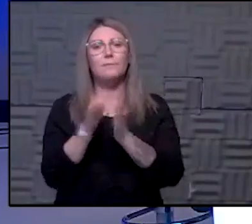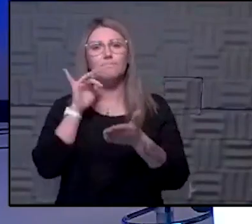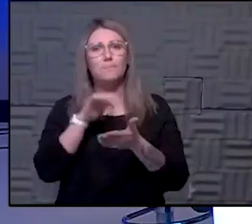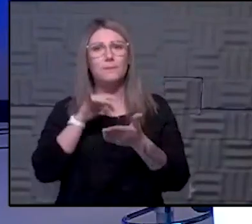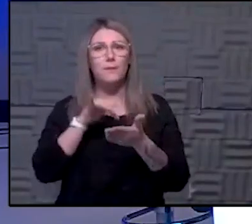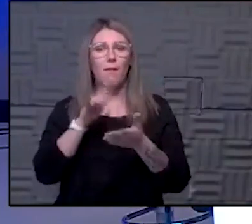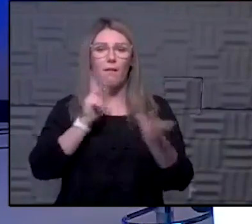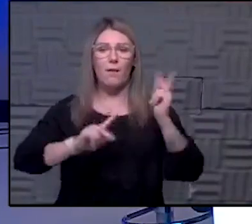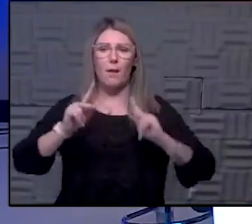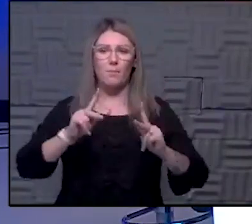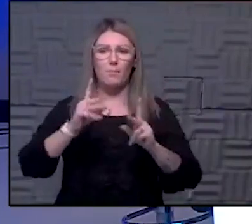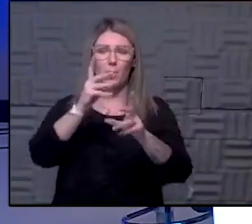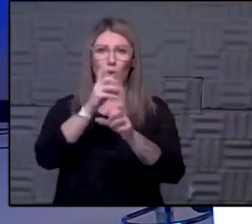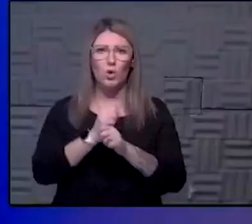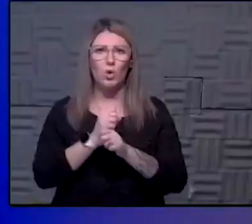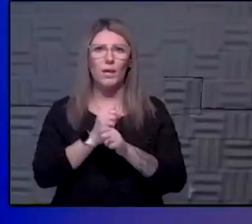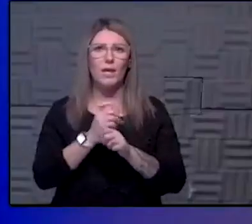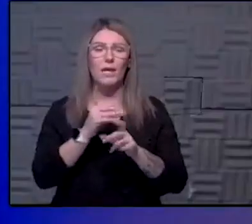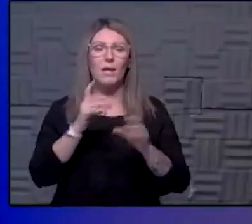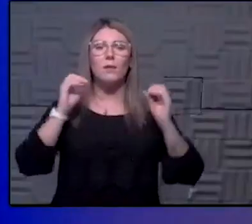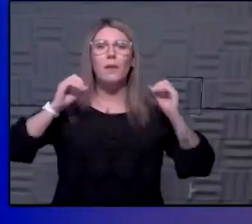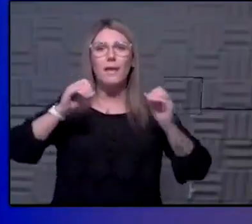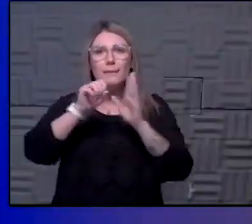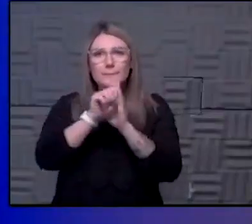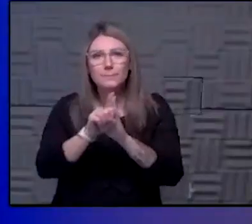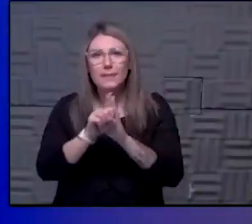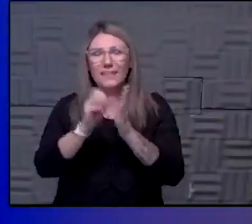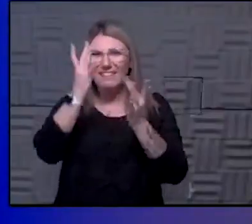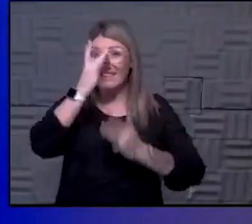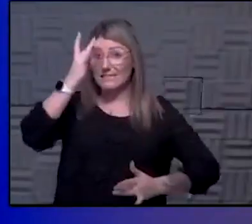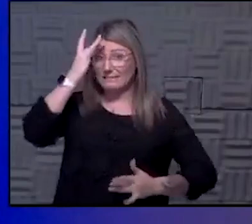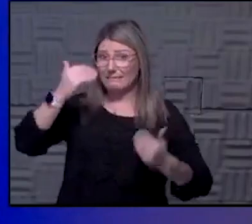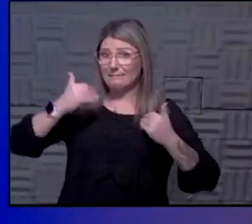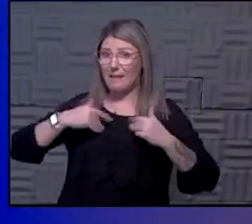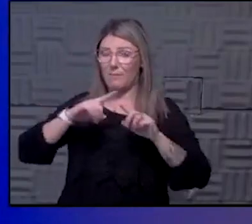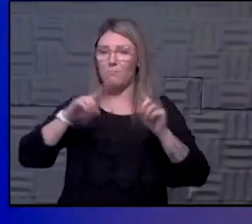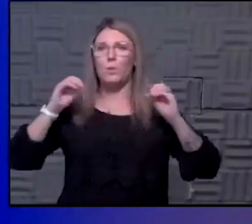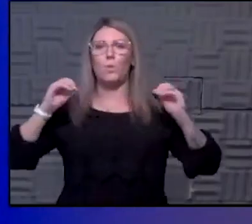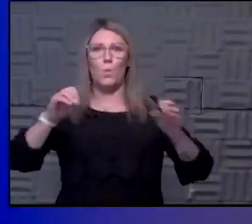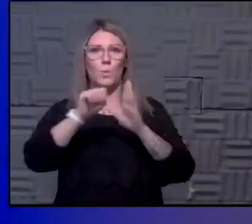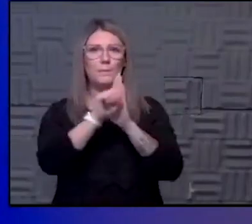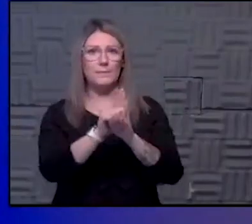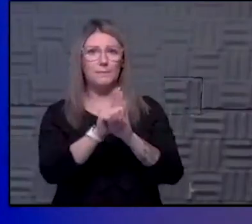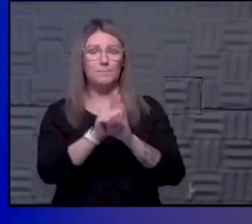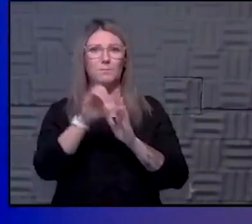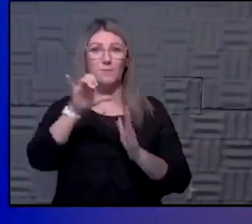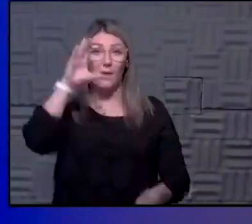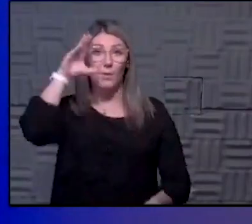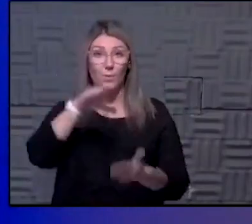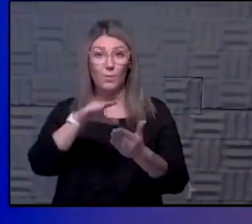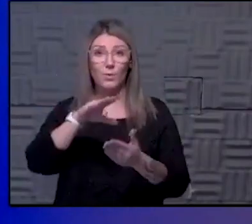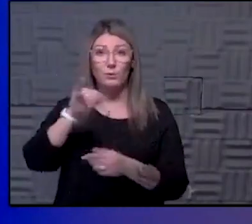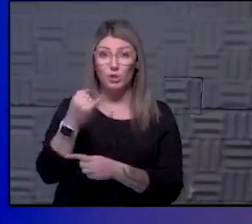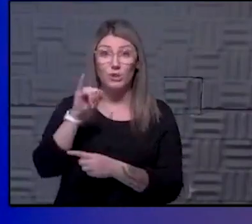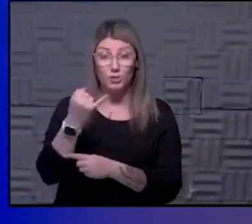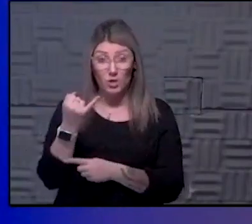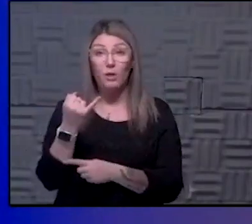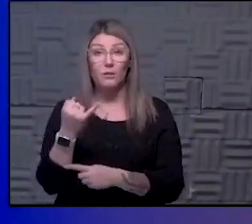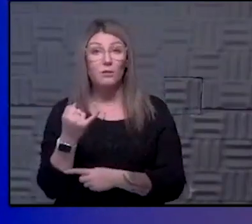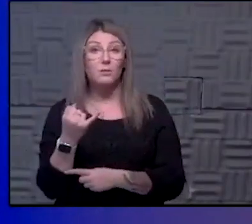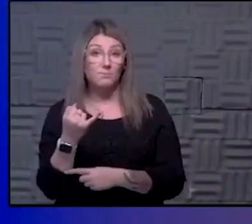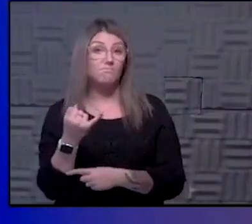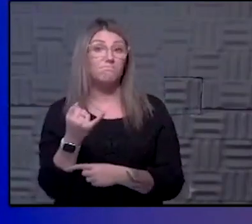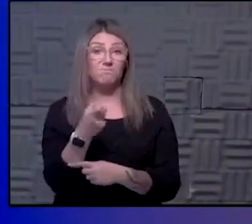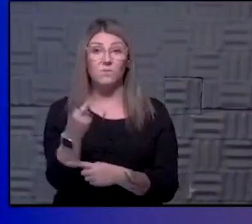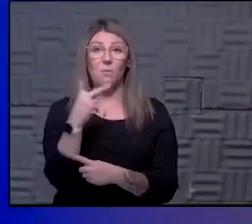like the people who get asymptomatic disease, meaning they get disease but don't have any symptoms, that looks reduced in the J&J, some